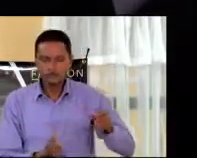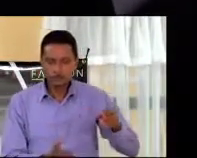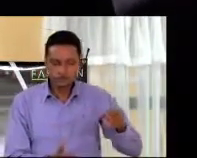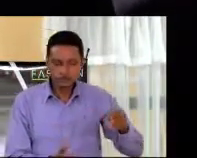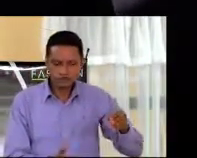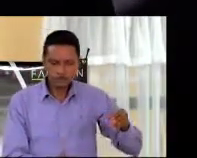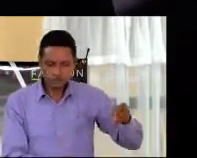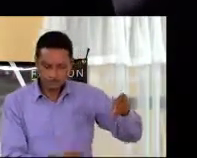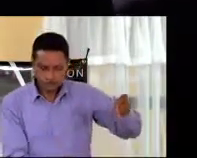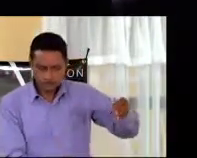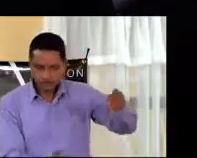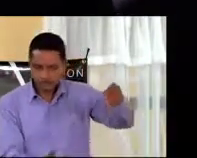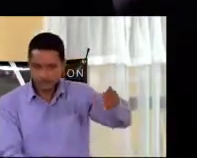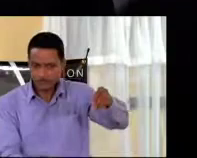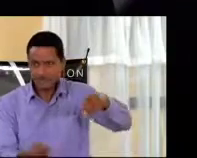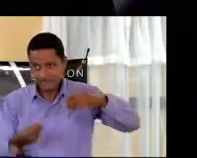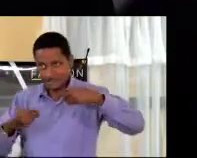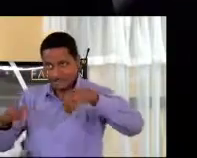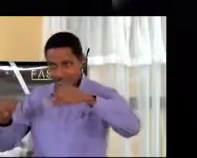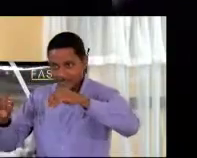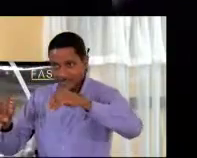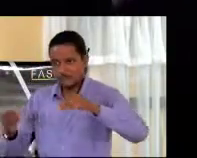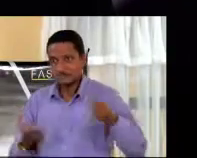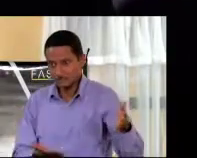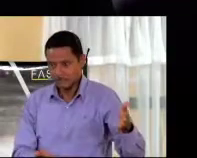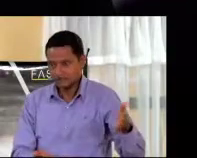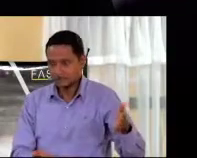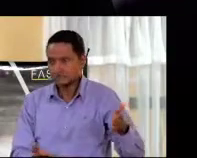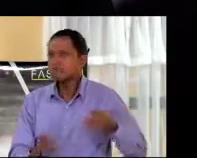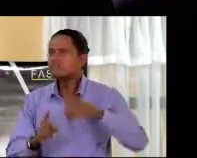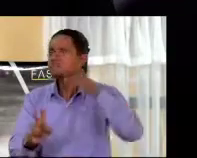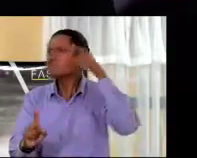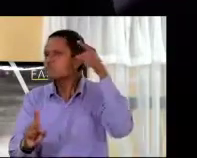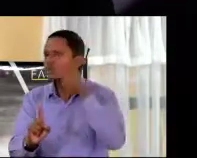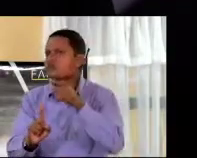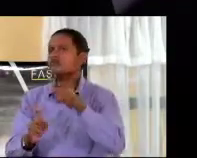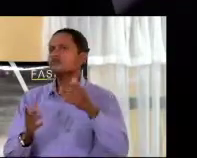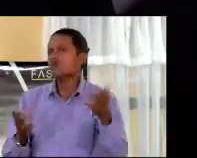which is what you sound to your consumer, right? So the point is,